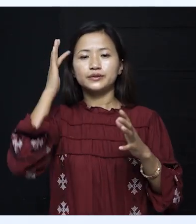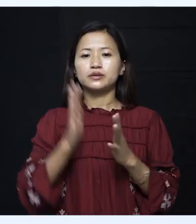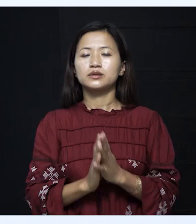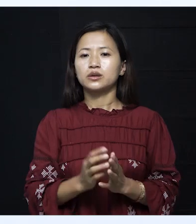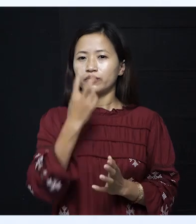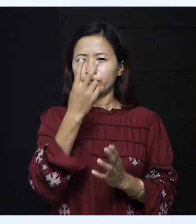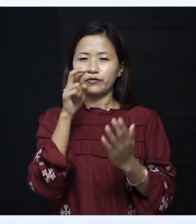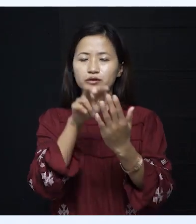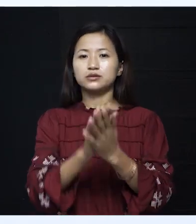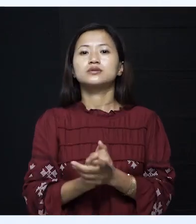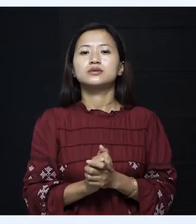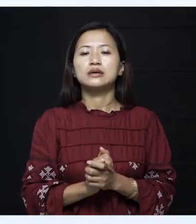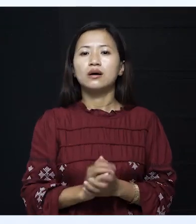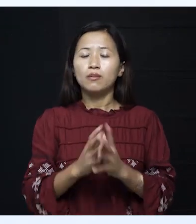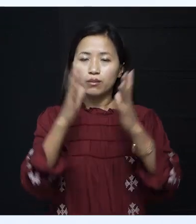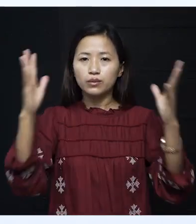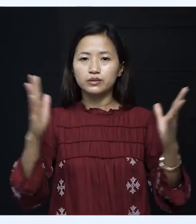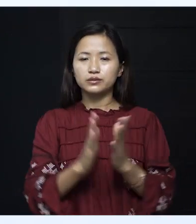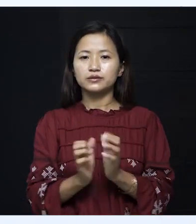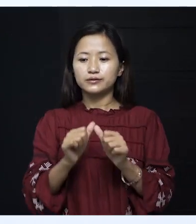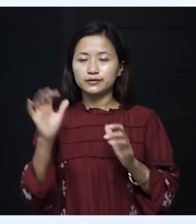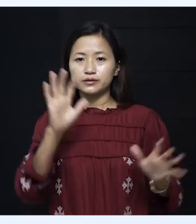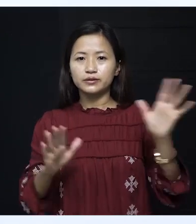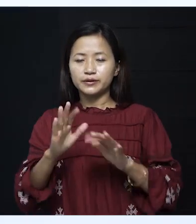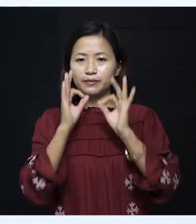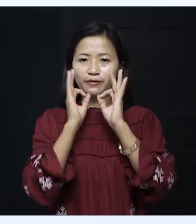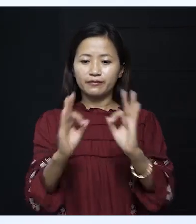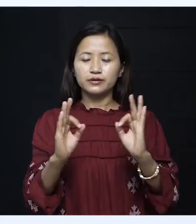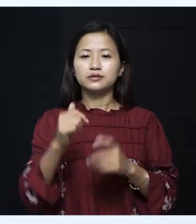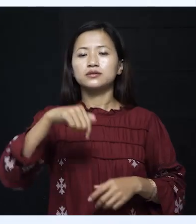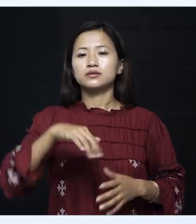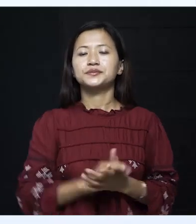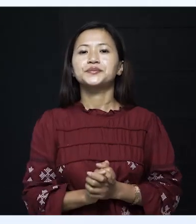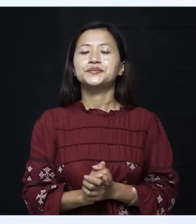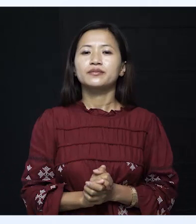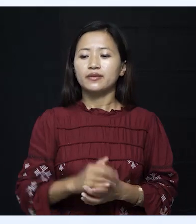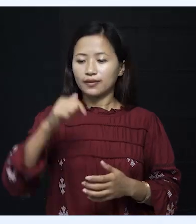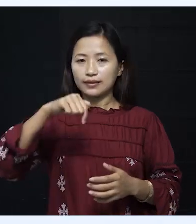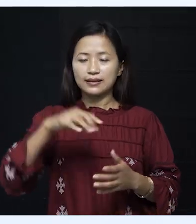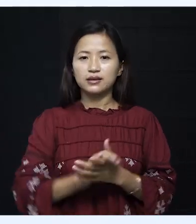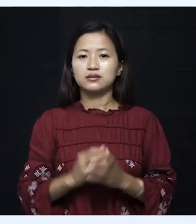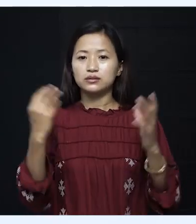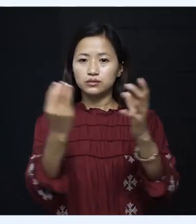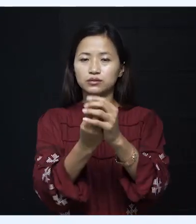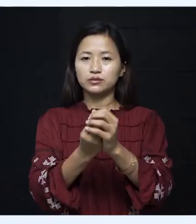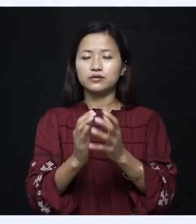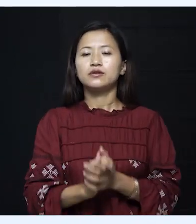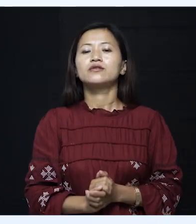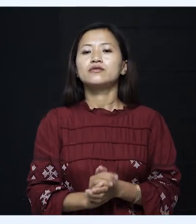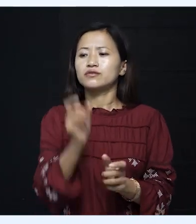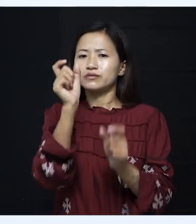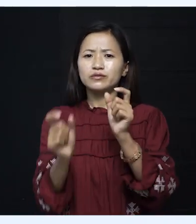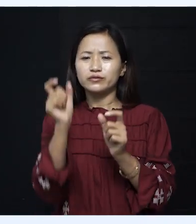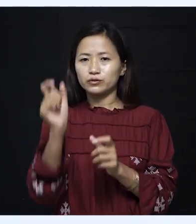are focusing, remember, we are focusing more on the action being perfected here. So this group of words would be